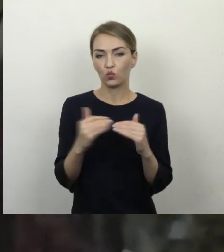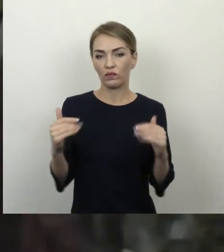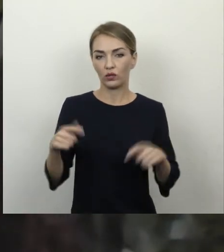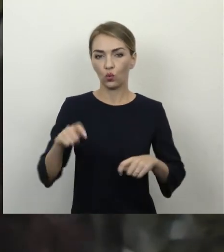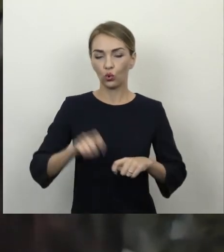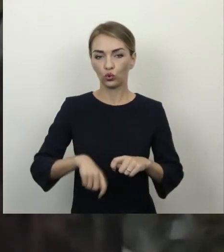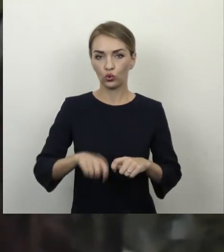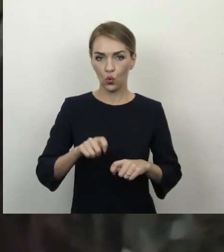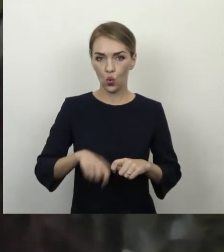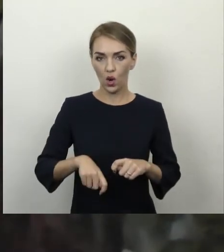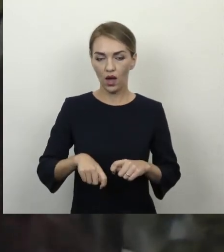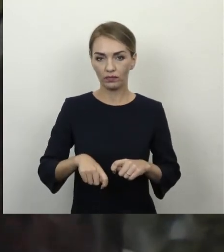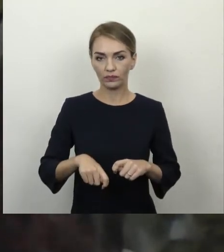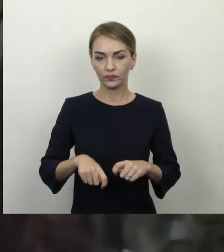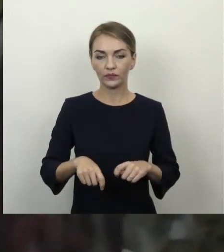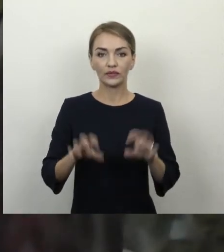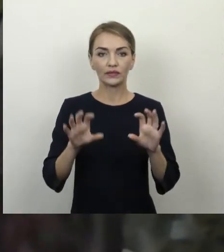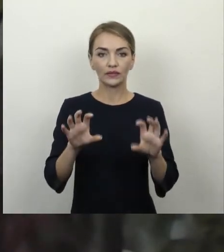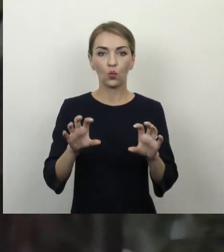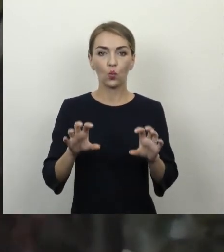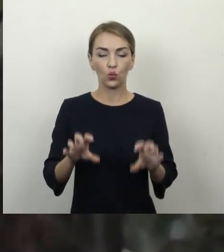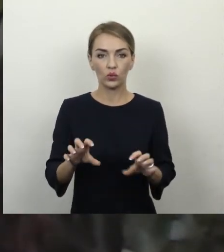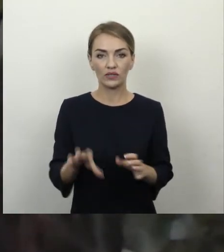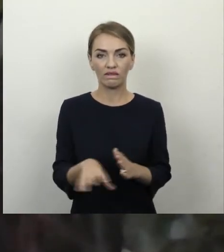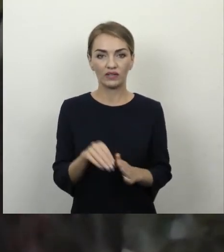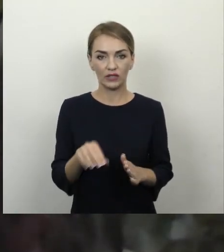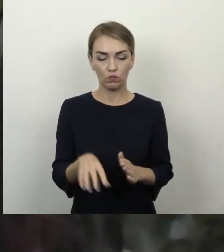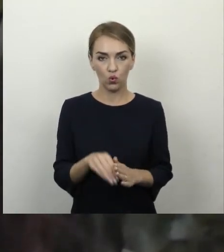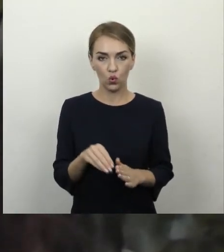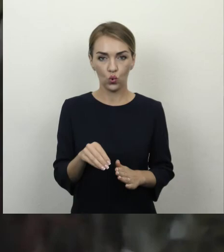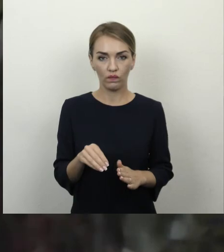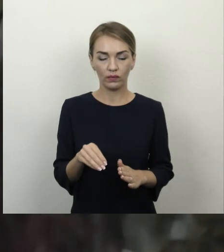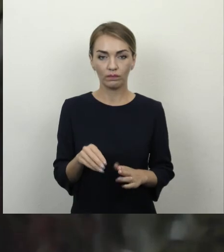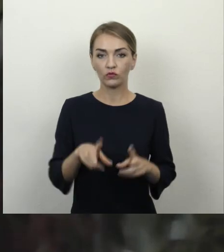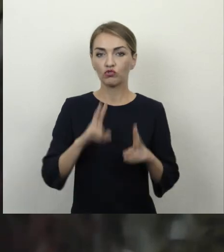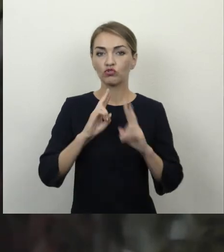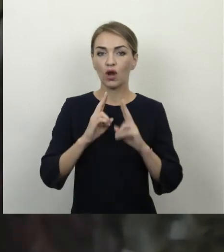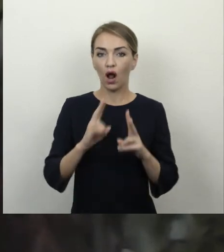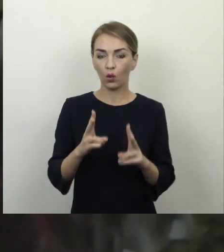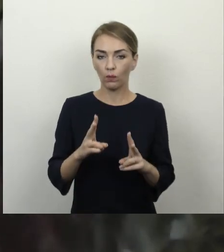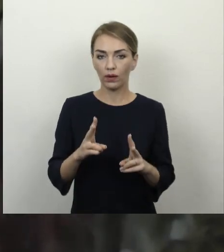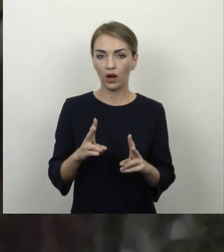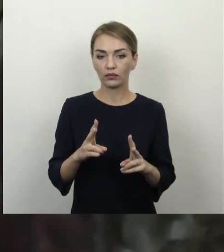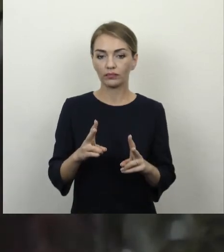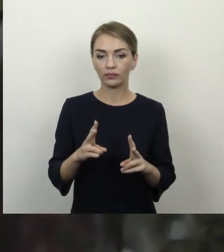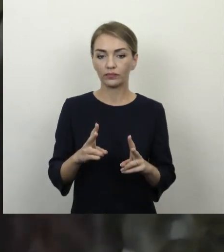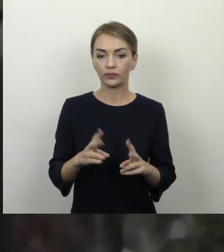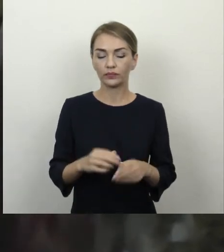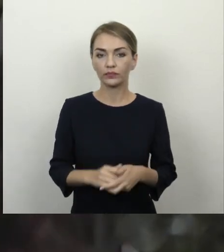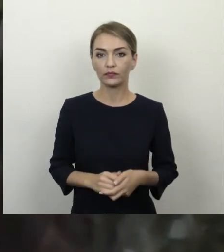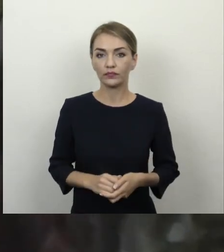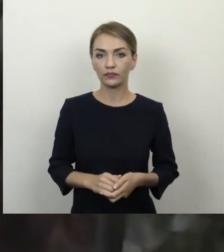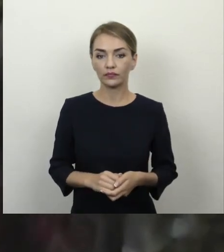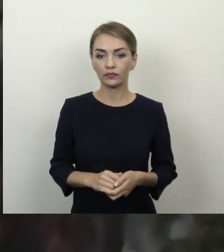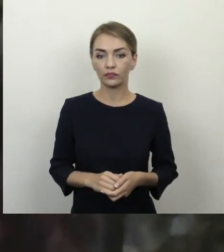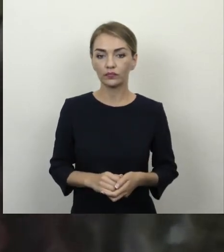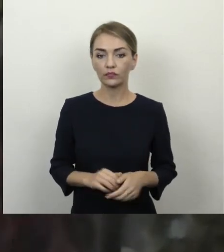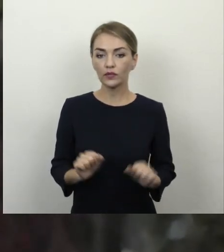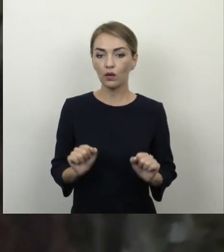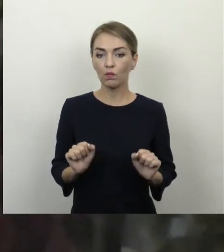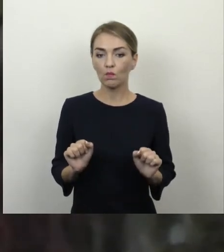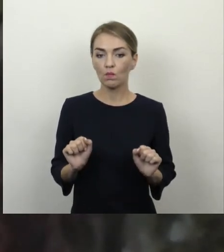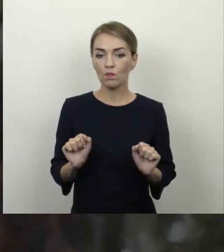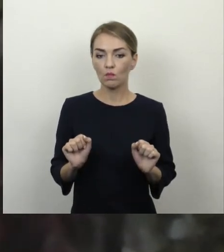first level of control over the lawfulness of election. The complaint or